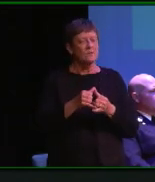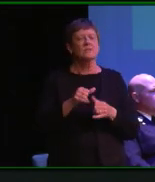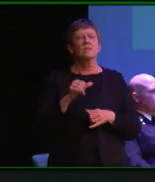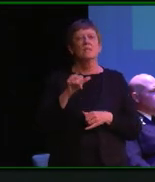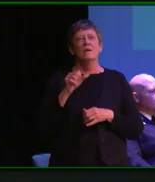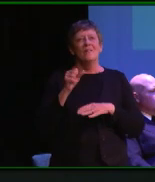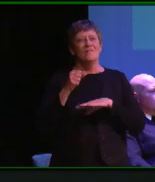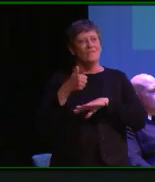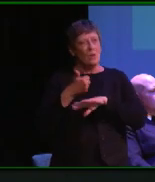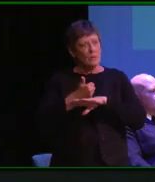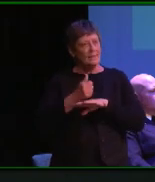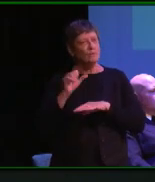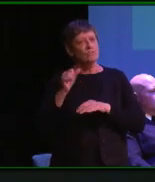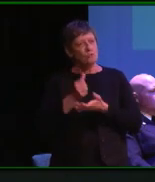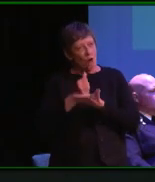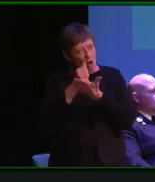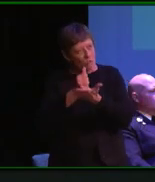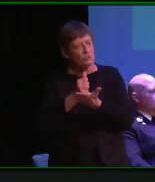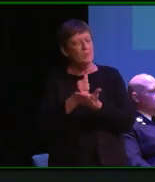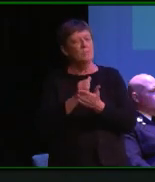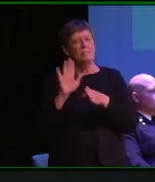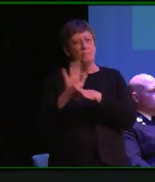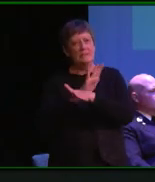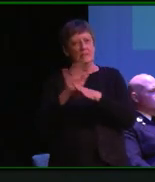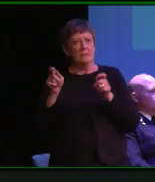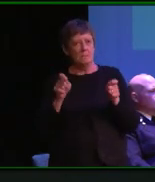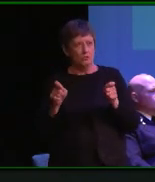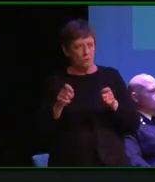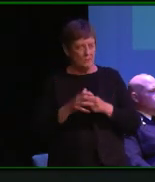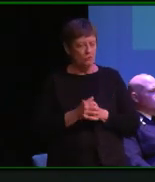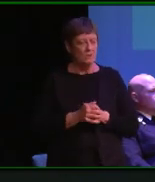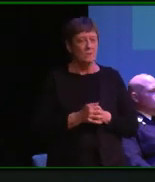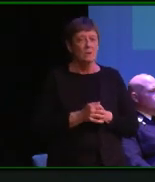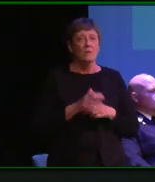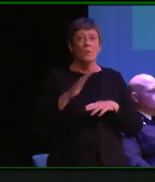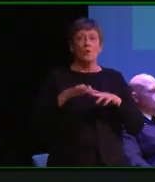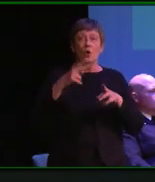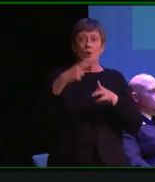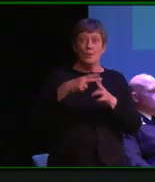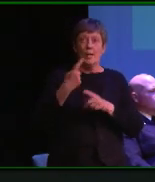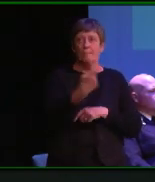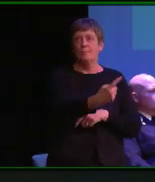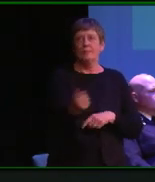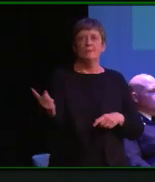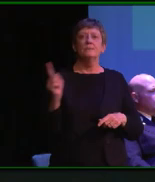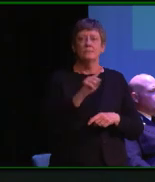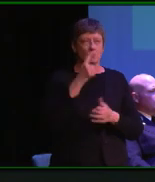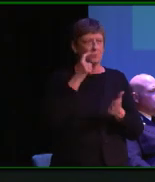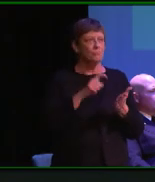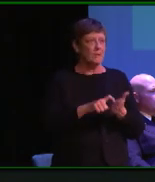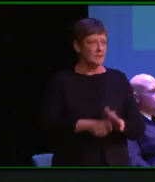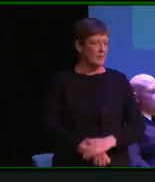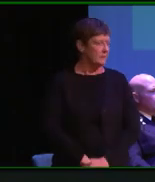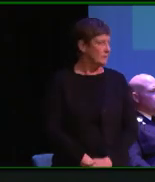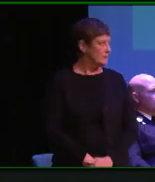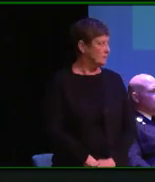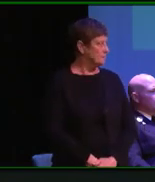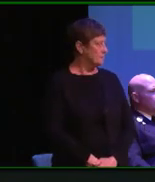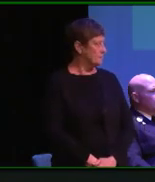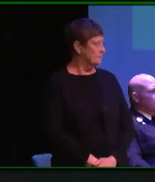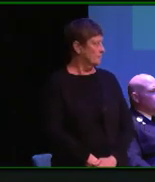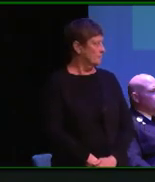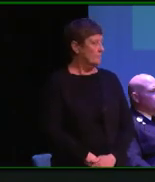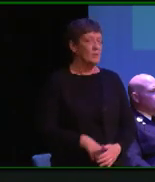Experiential Education. As I call your name, please come to the stage to be recognized.